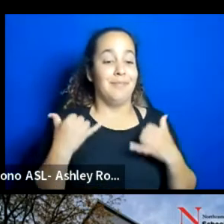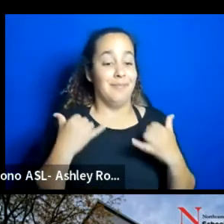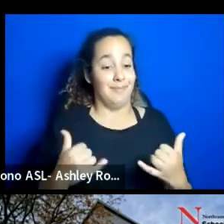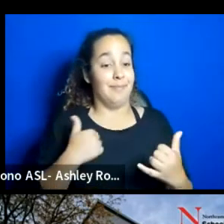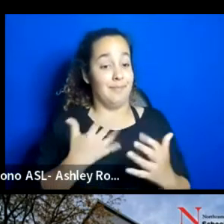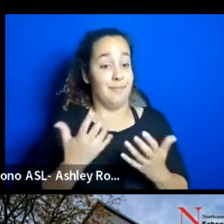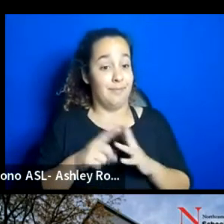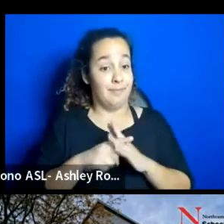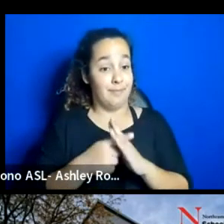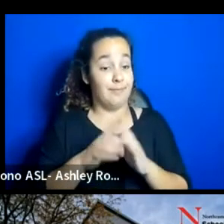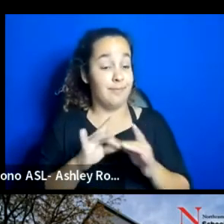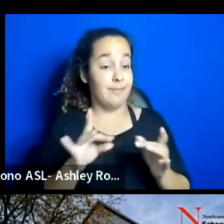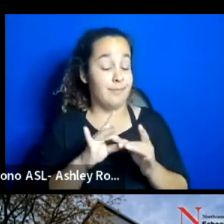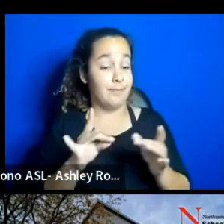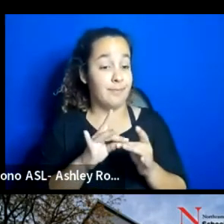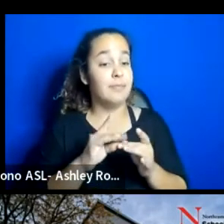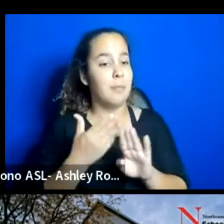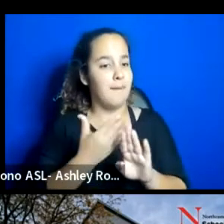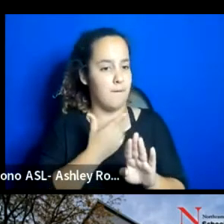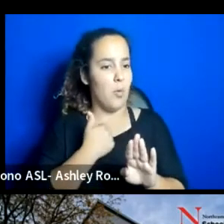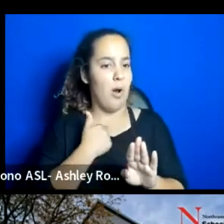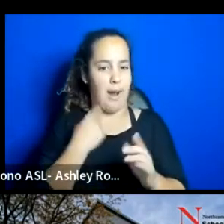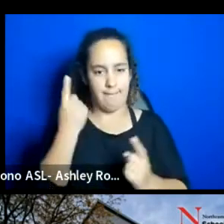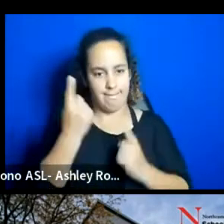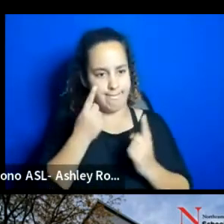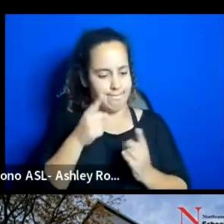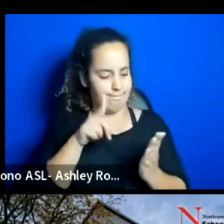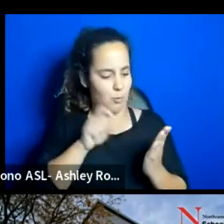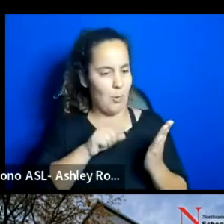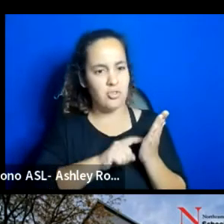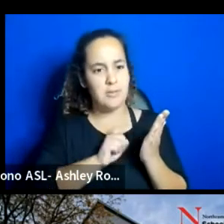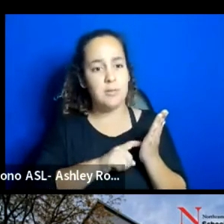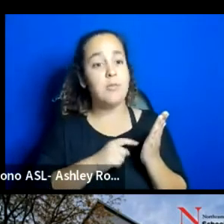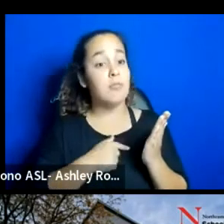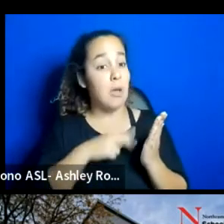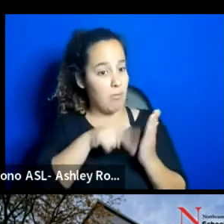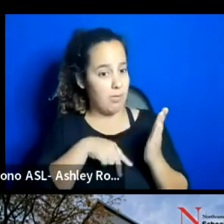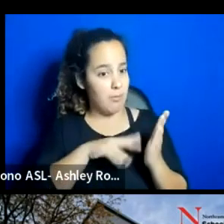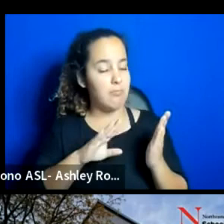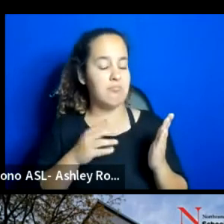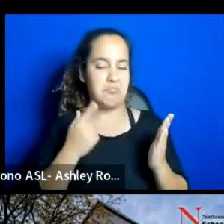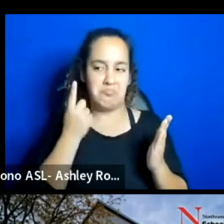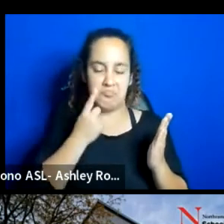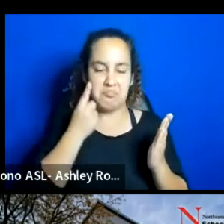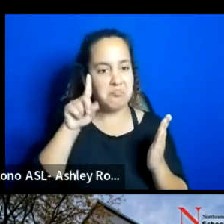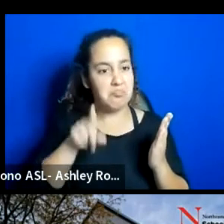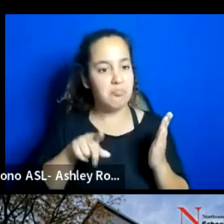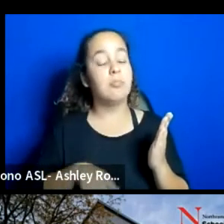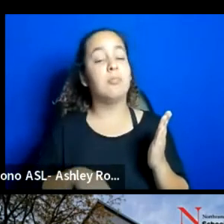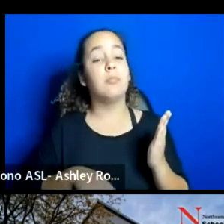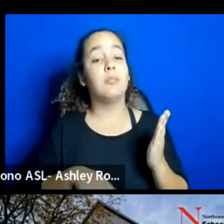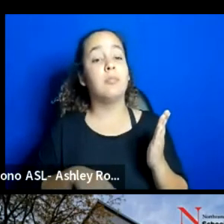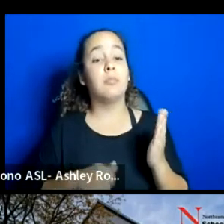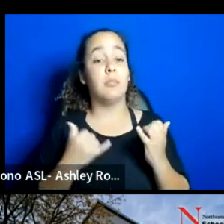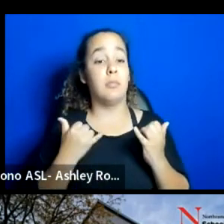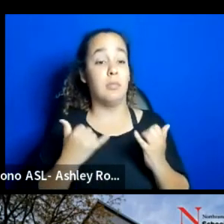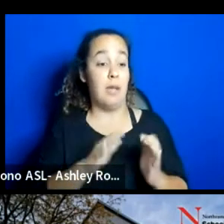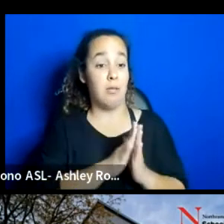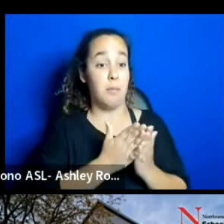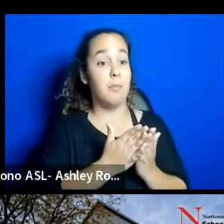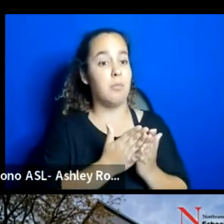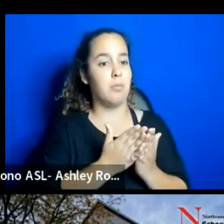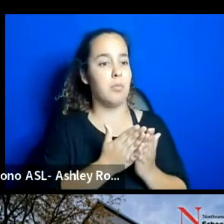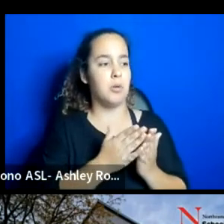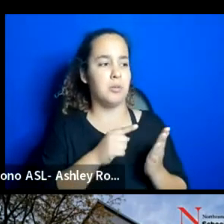the questions I had when I began reading the book. And the questions were, what does this book offer to from a